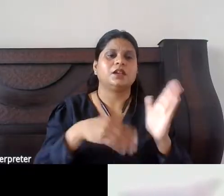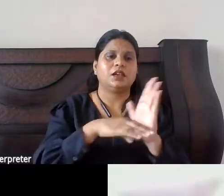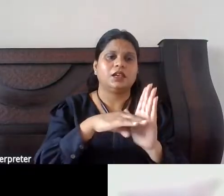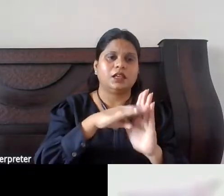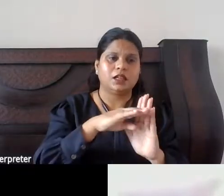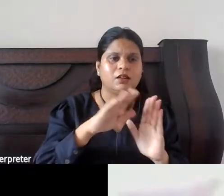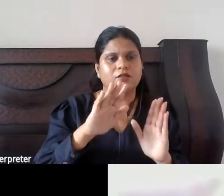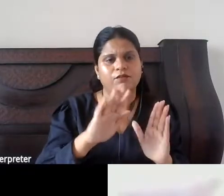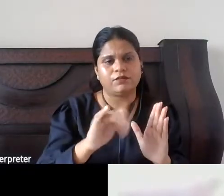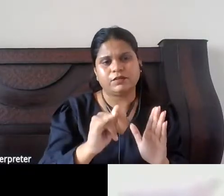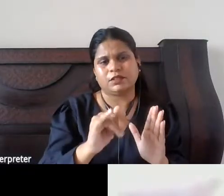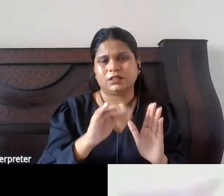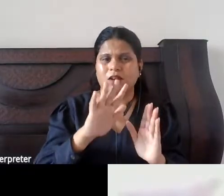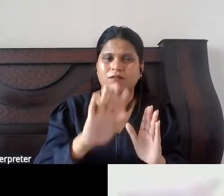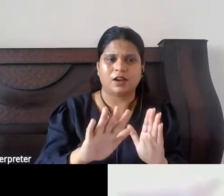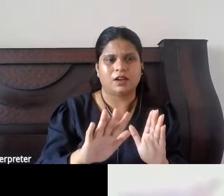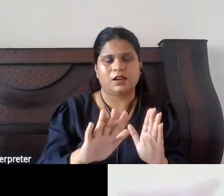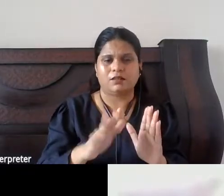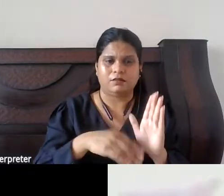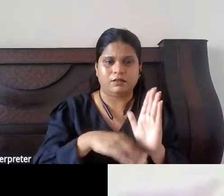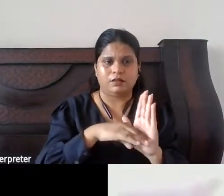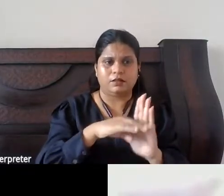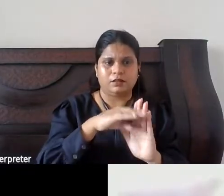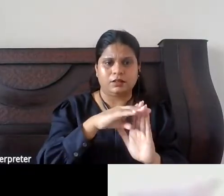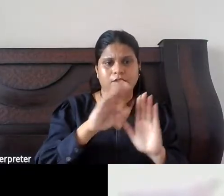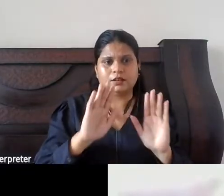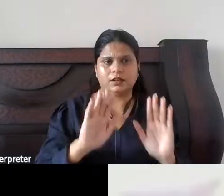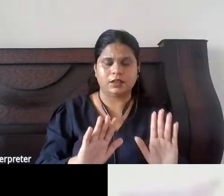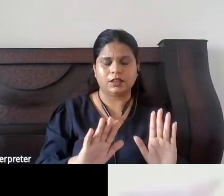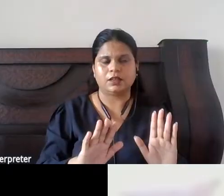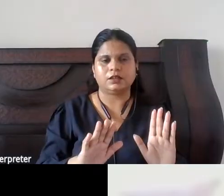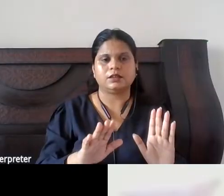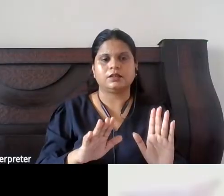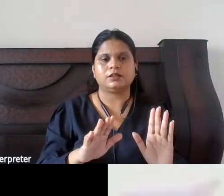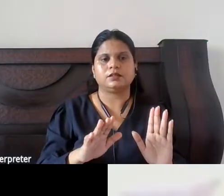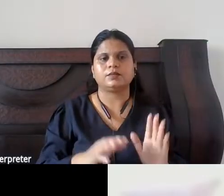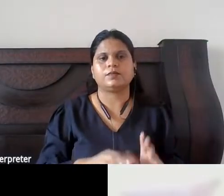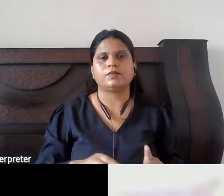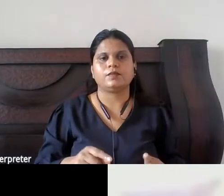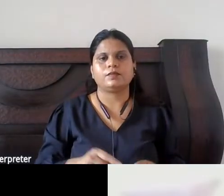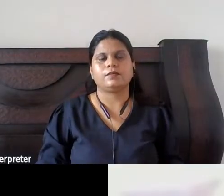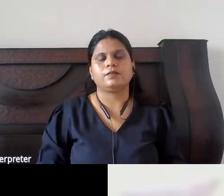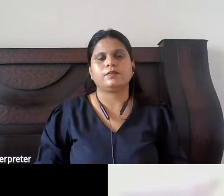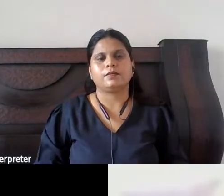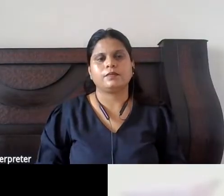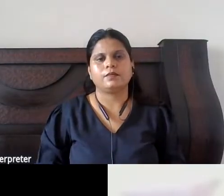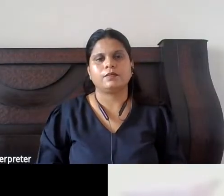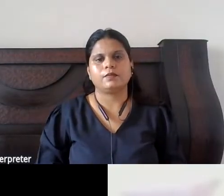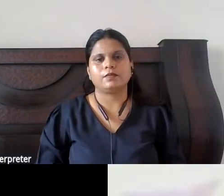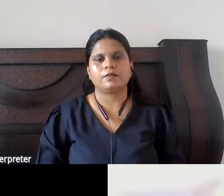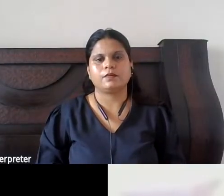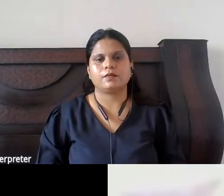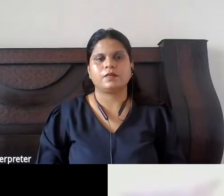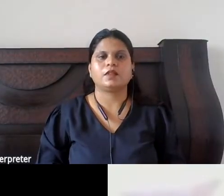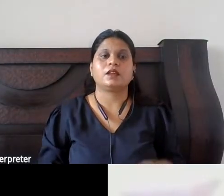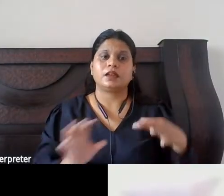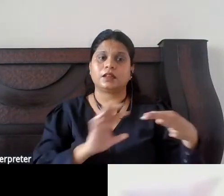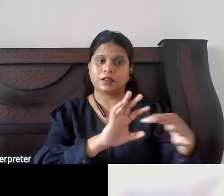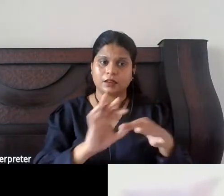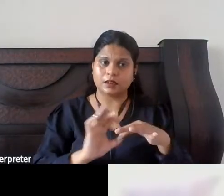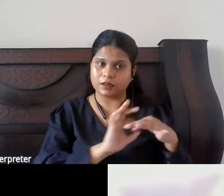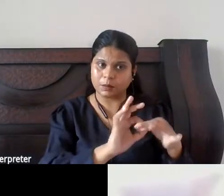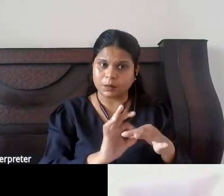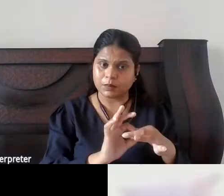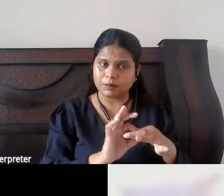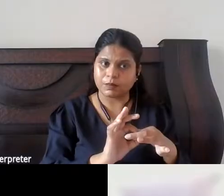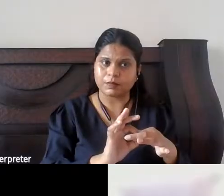think somewhere second level was achieved by training. It was done in collaboration with